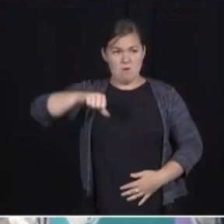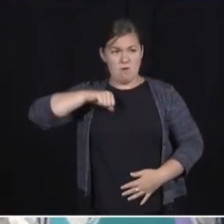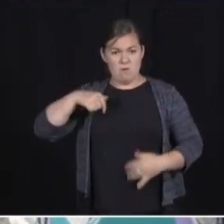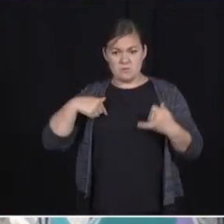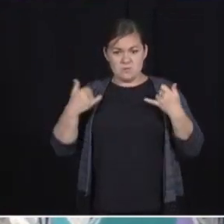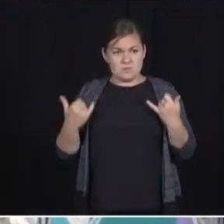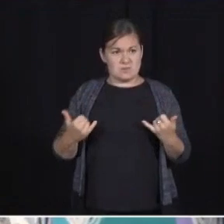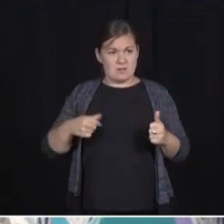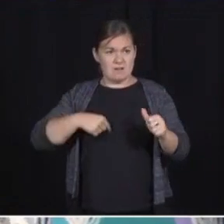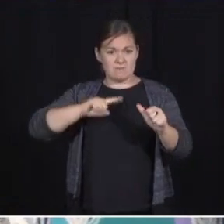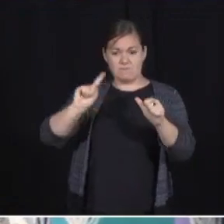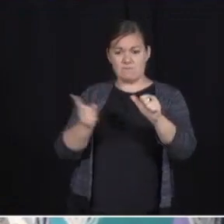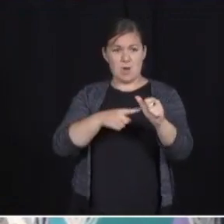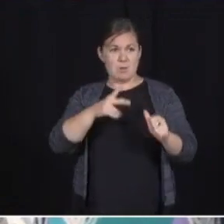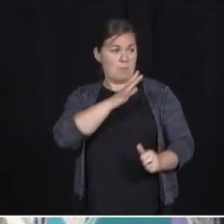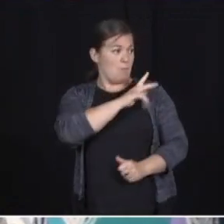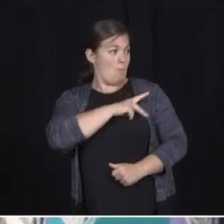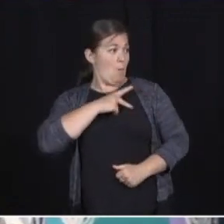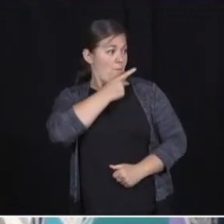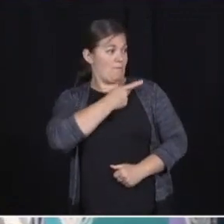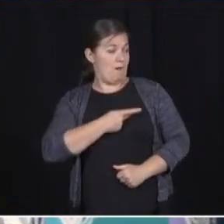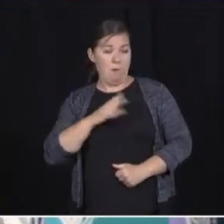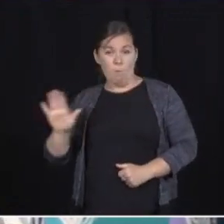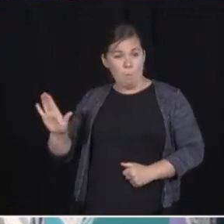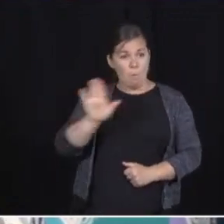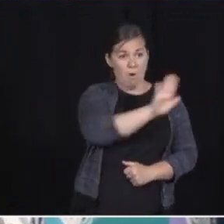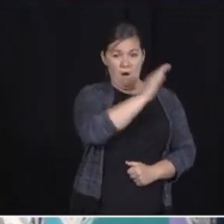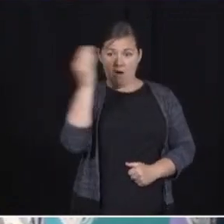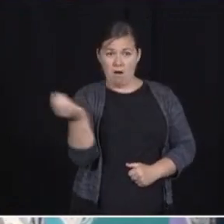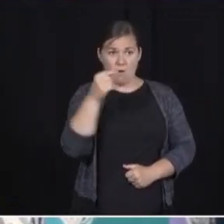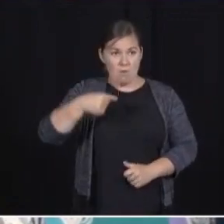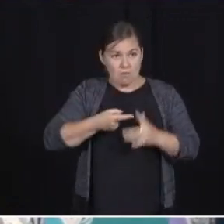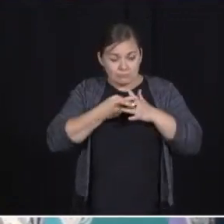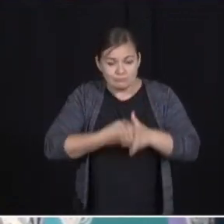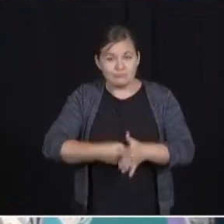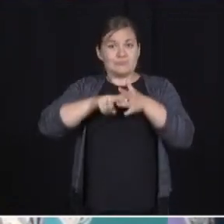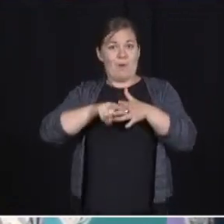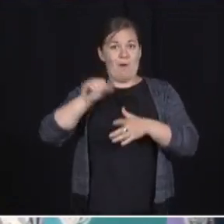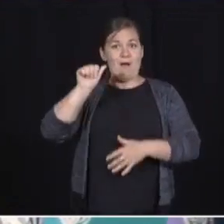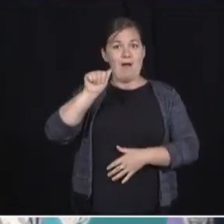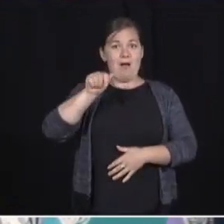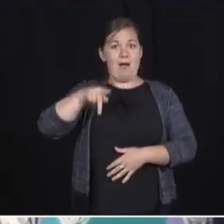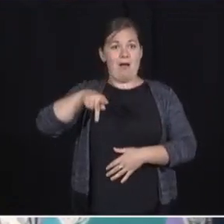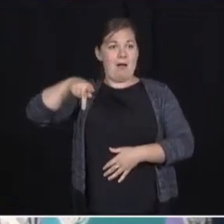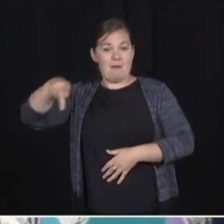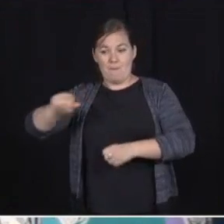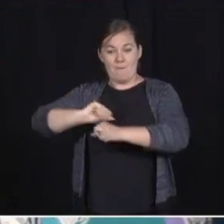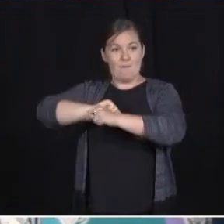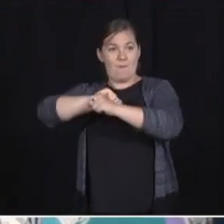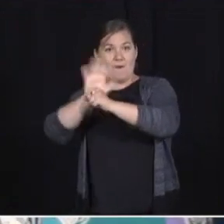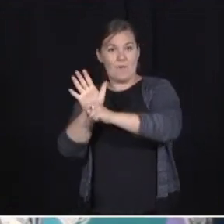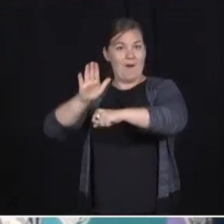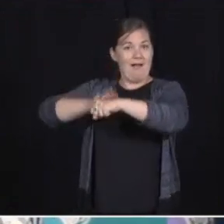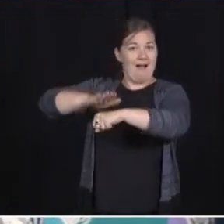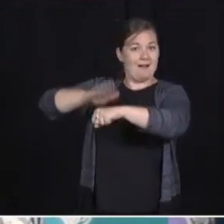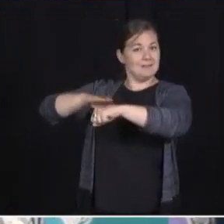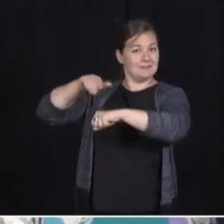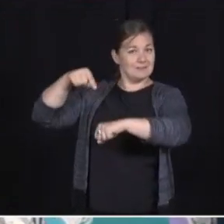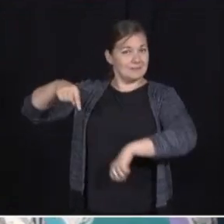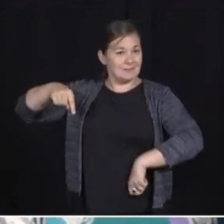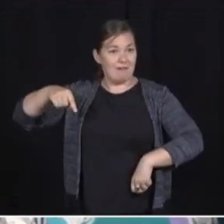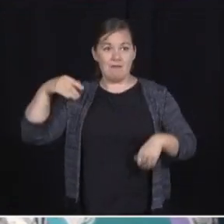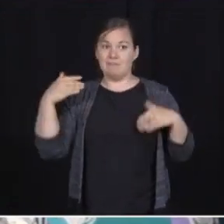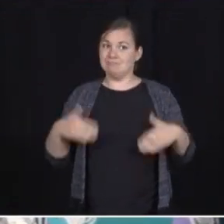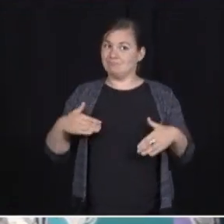exposure notification app, COVID Alert. Aujourd'hui, nous sommes fiers d'être la première province de